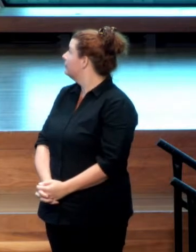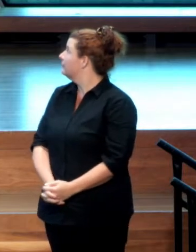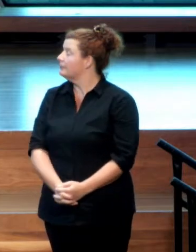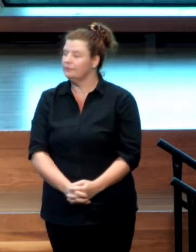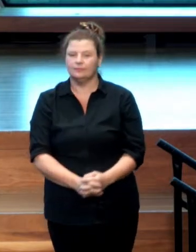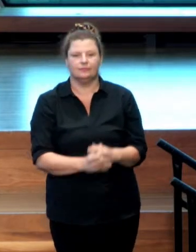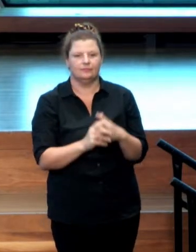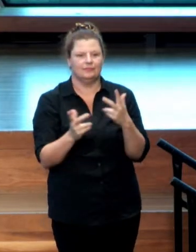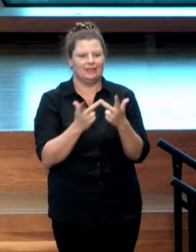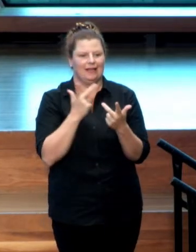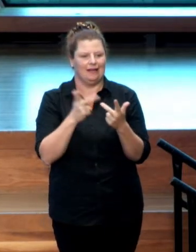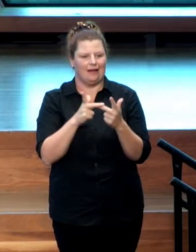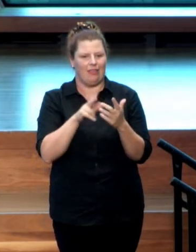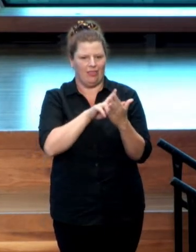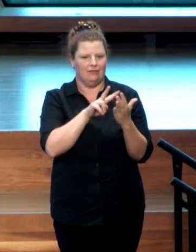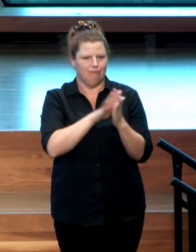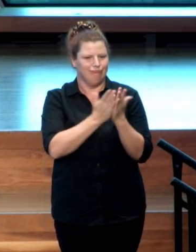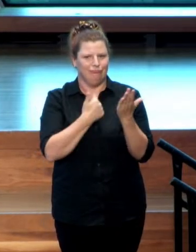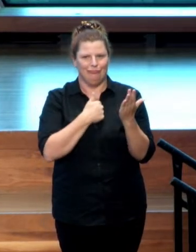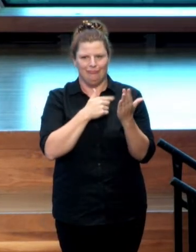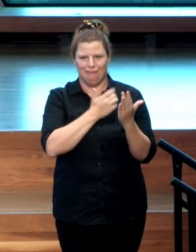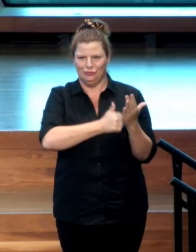Another book I really enjoyed reading last year.